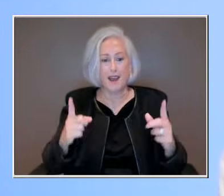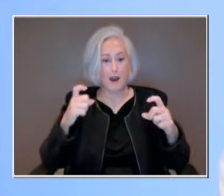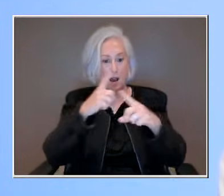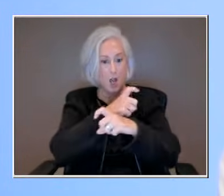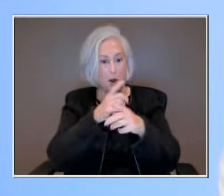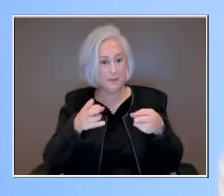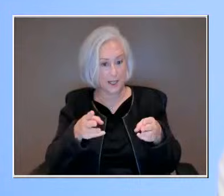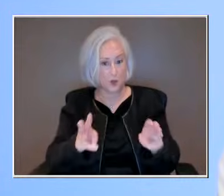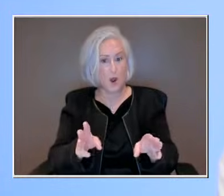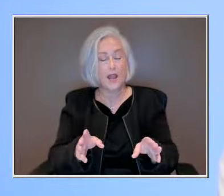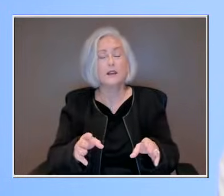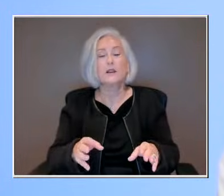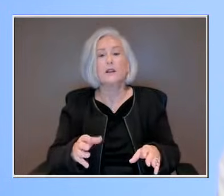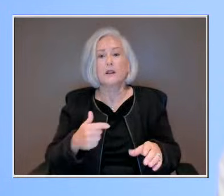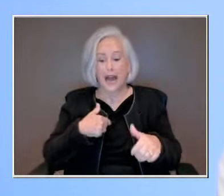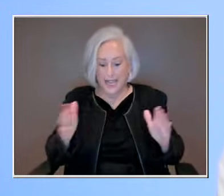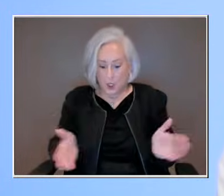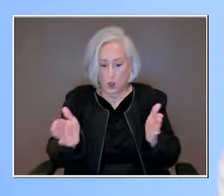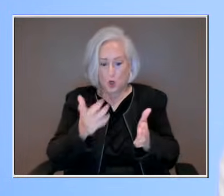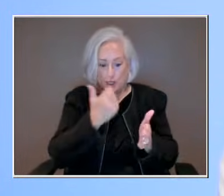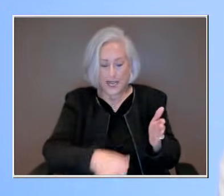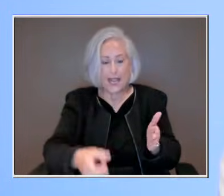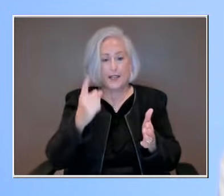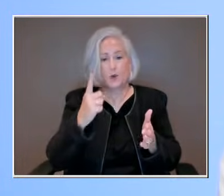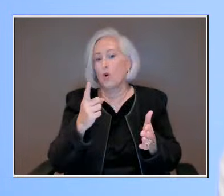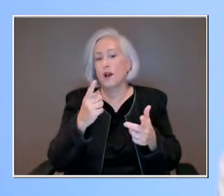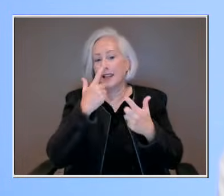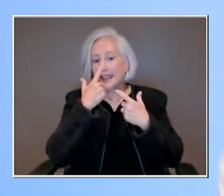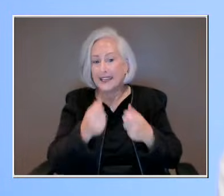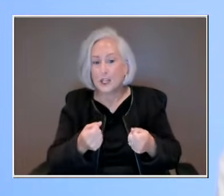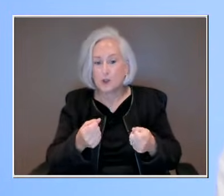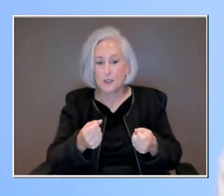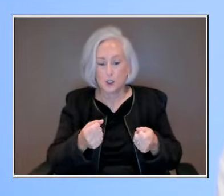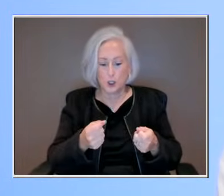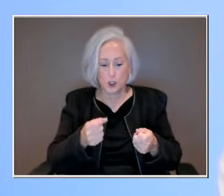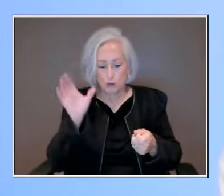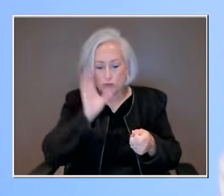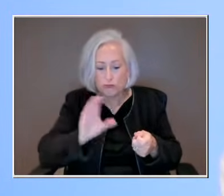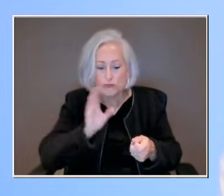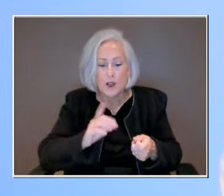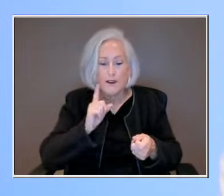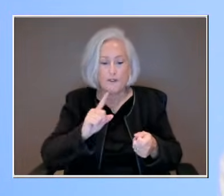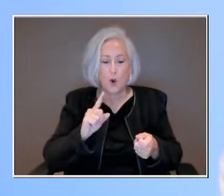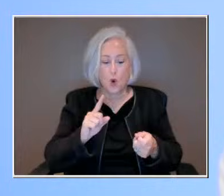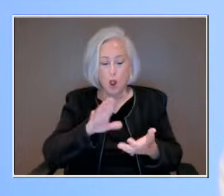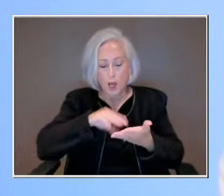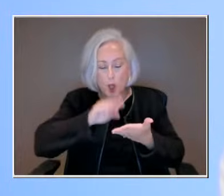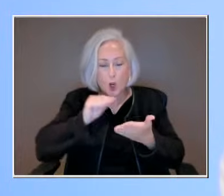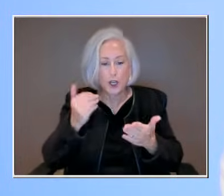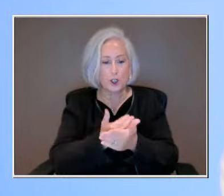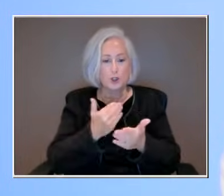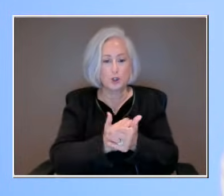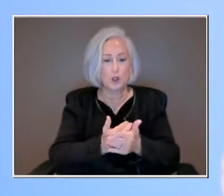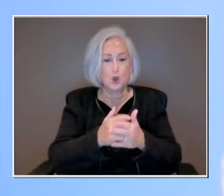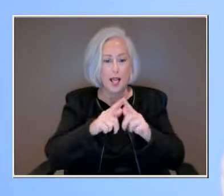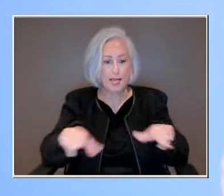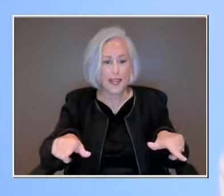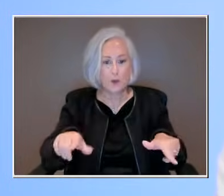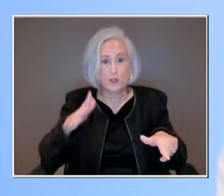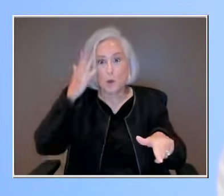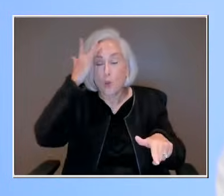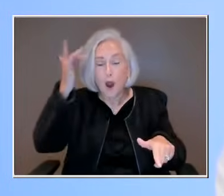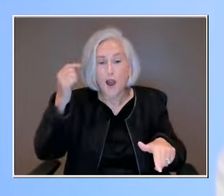encourage anybody who has an interest to explore other languages. Absolutely. Those neurons are firing in different new